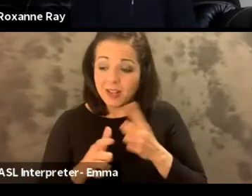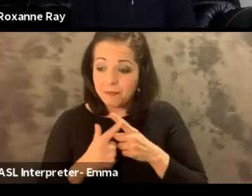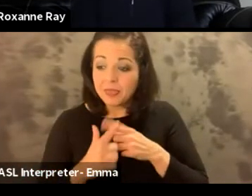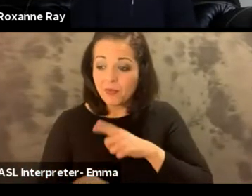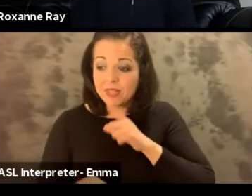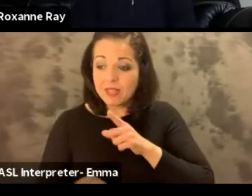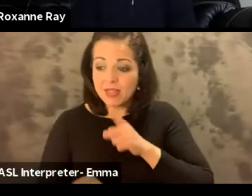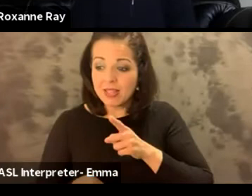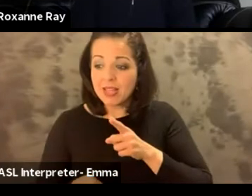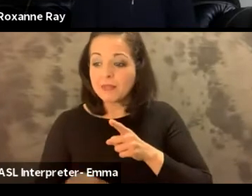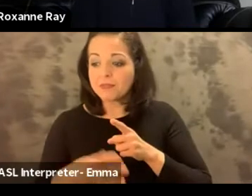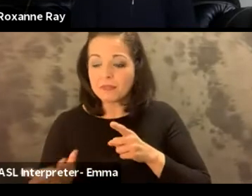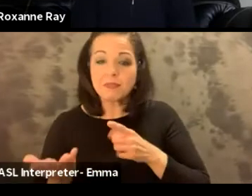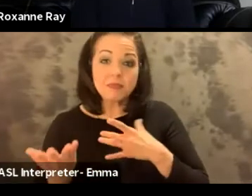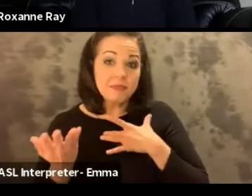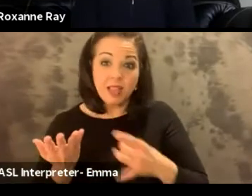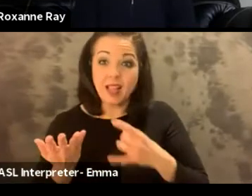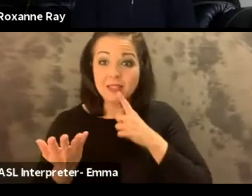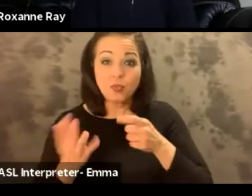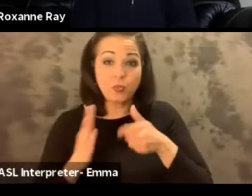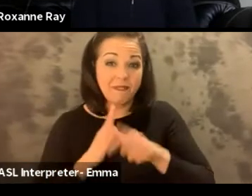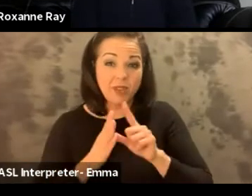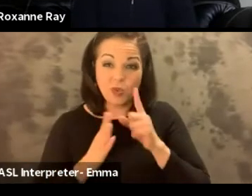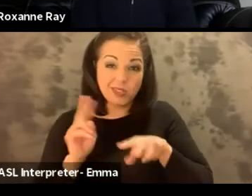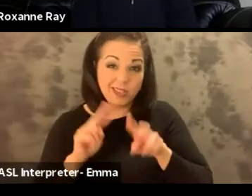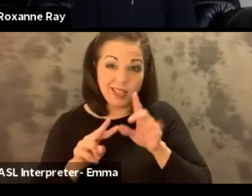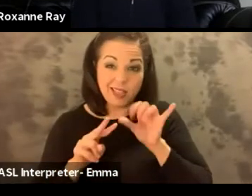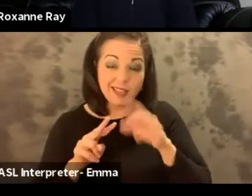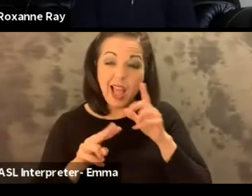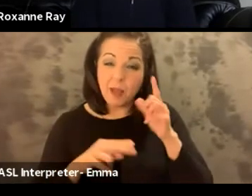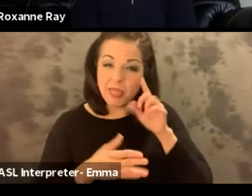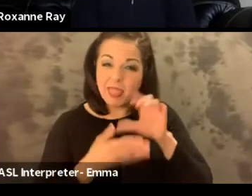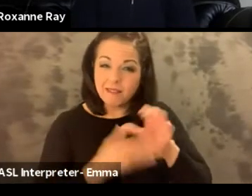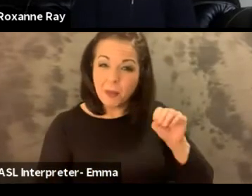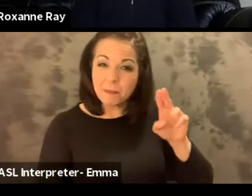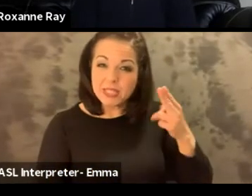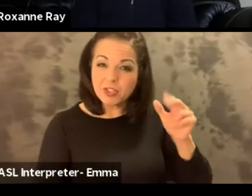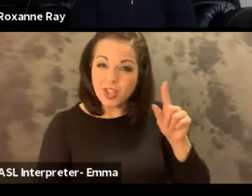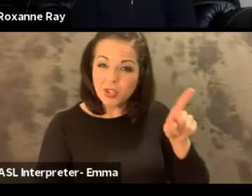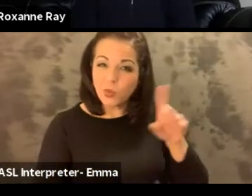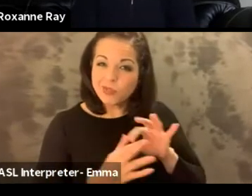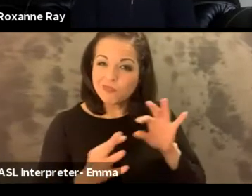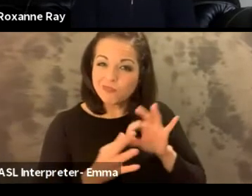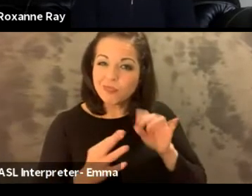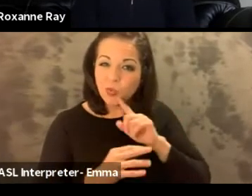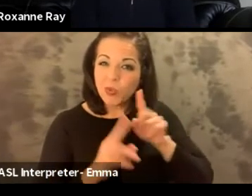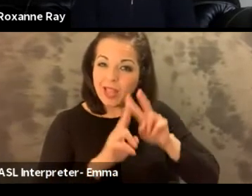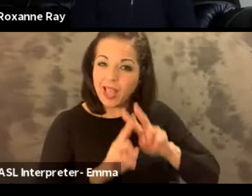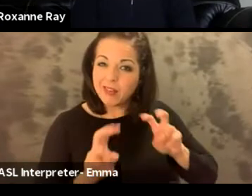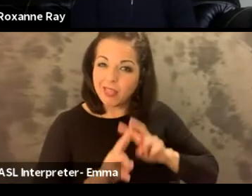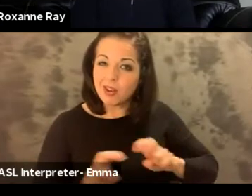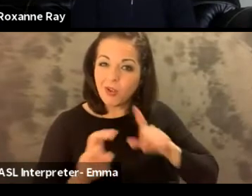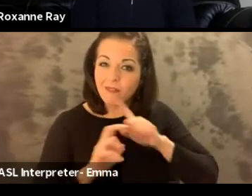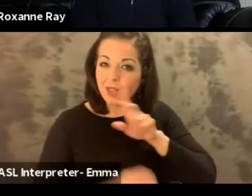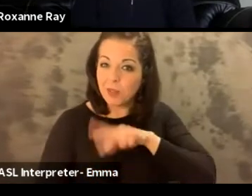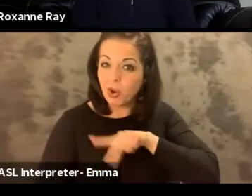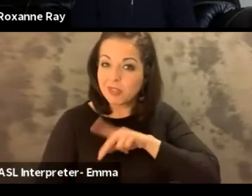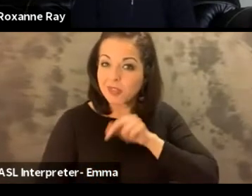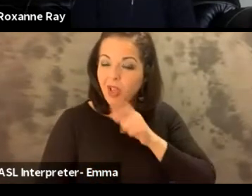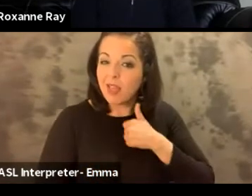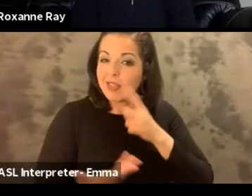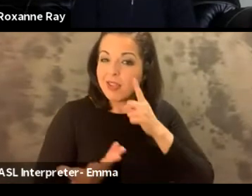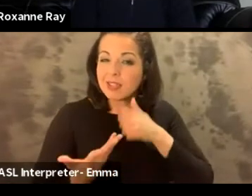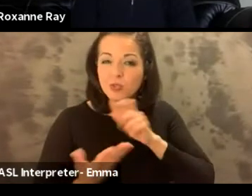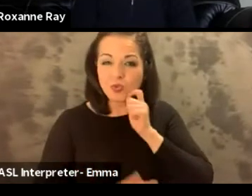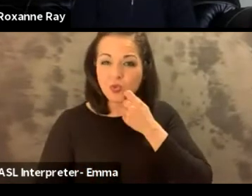in reviews and things like that, I think Misha, you were talking about this, but like getting really analytical and really personal, I think is just so